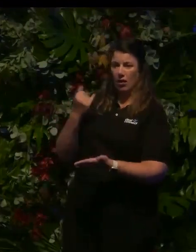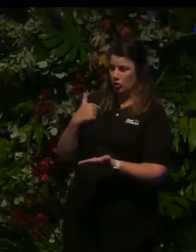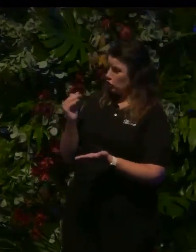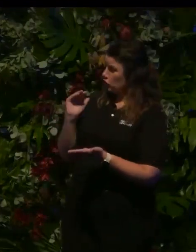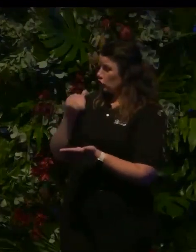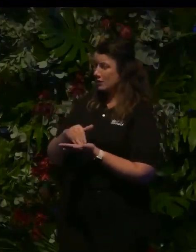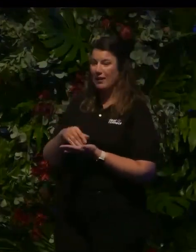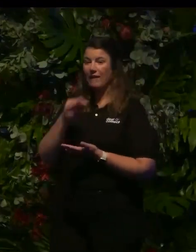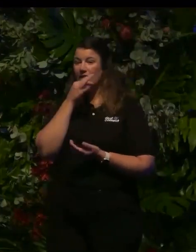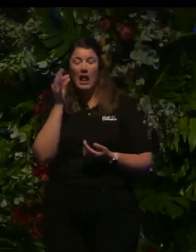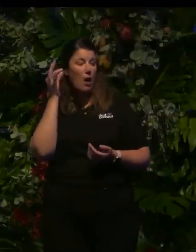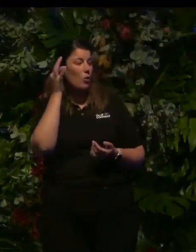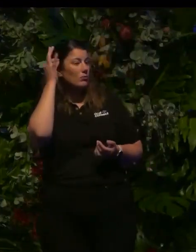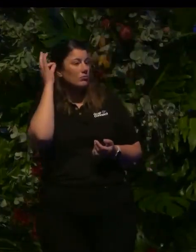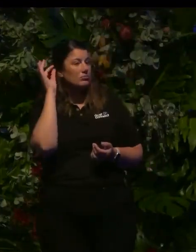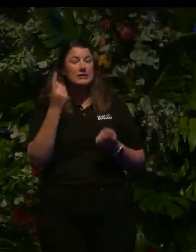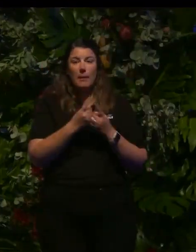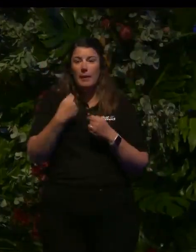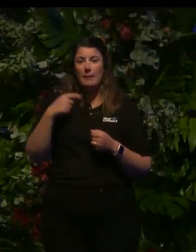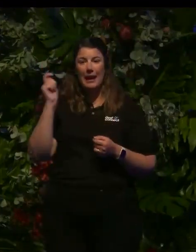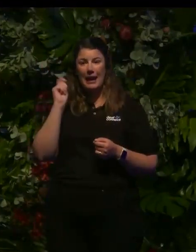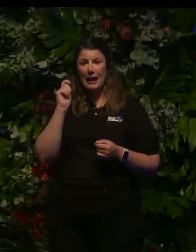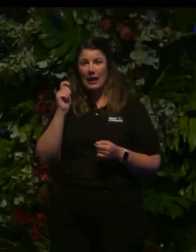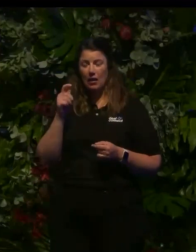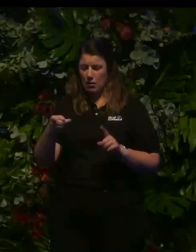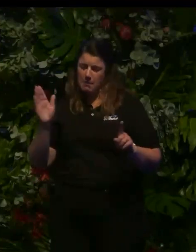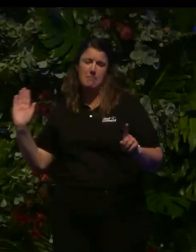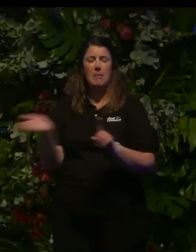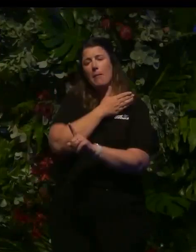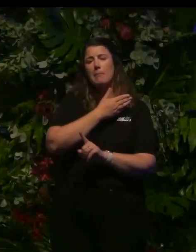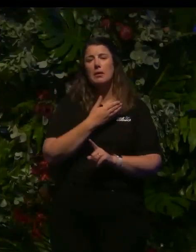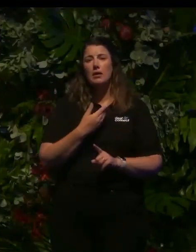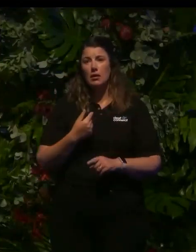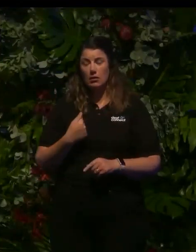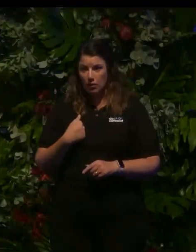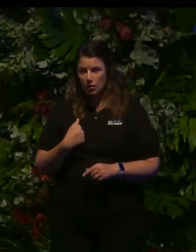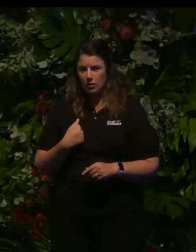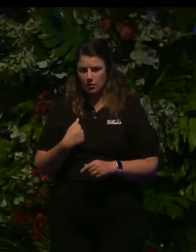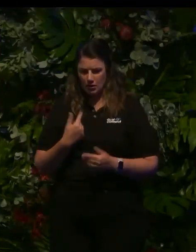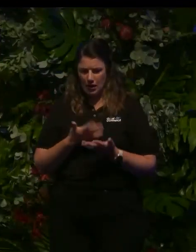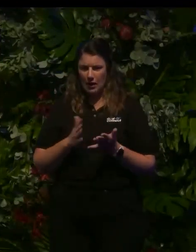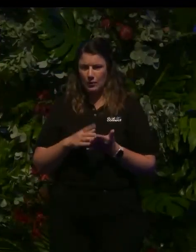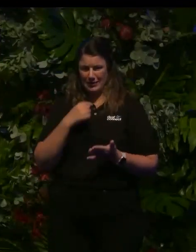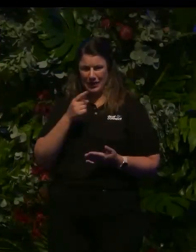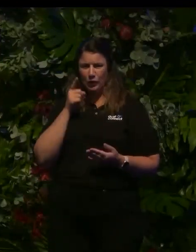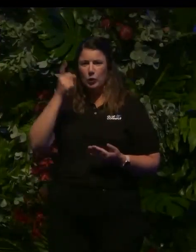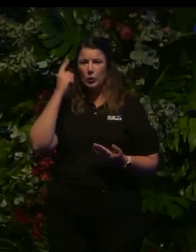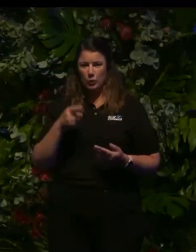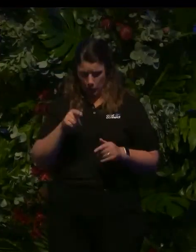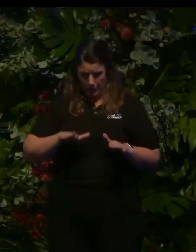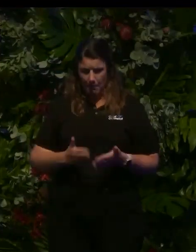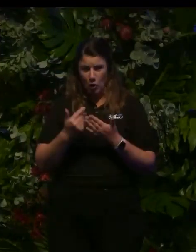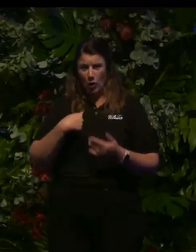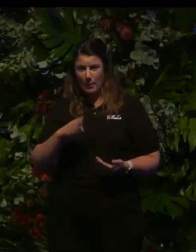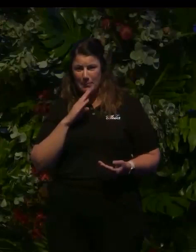up, then I have a flower or something and I got slapped. I said, "How dare? You didn't give birth to